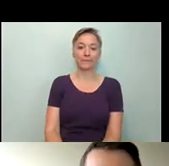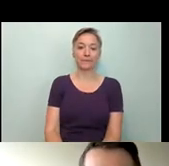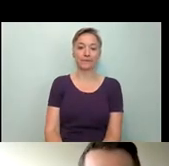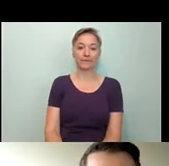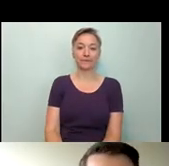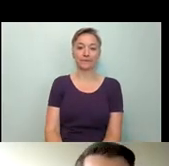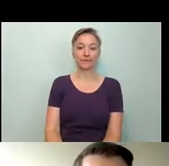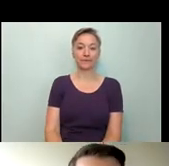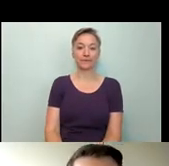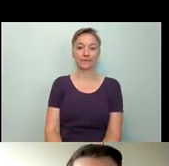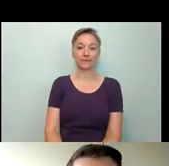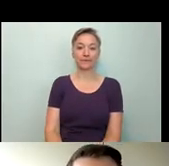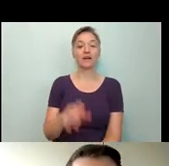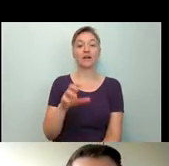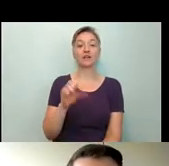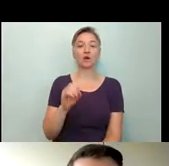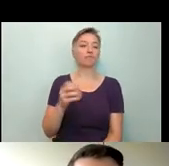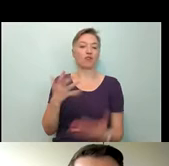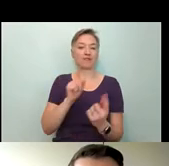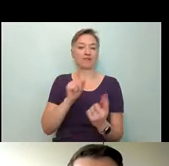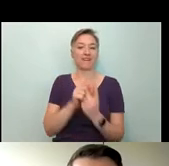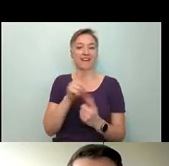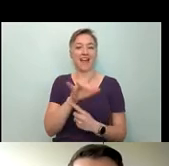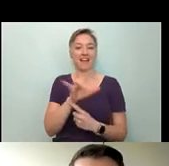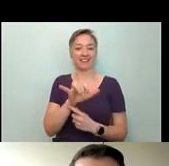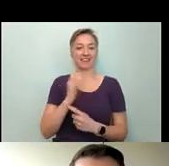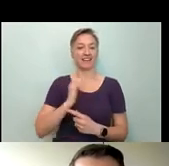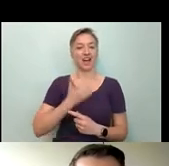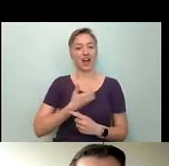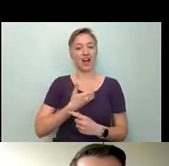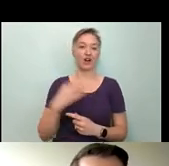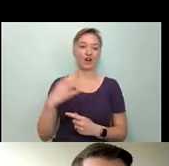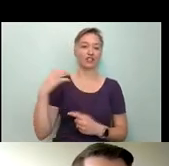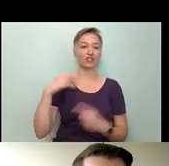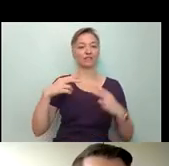So you've already met Kathy. Kathy is our Chief Human Resource Officer and certainly